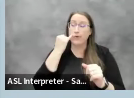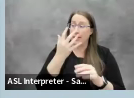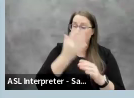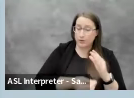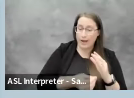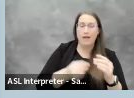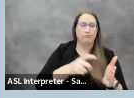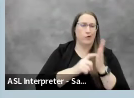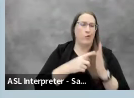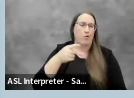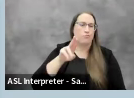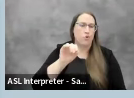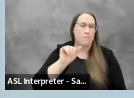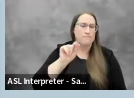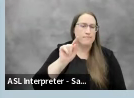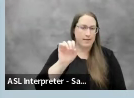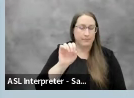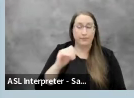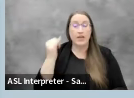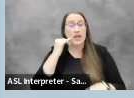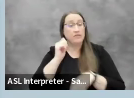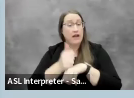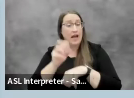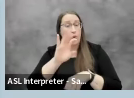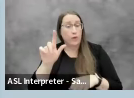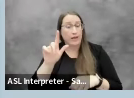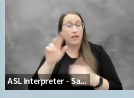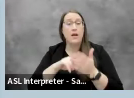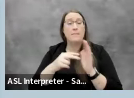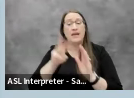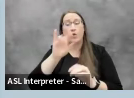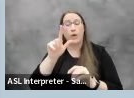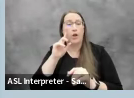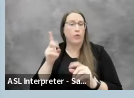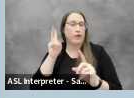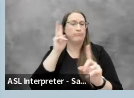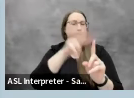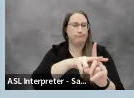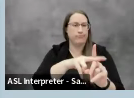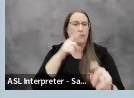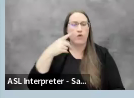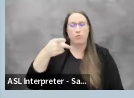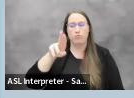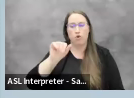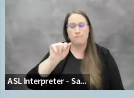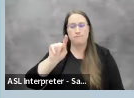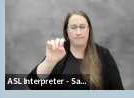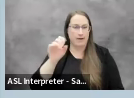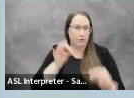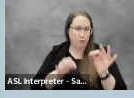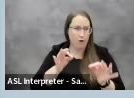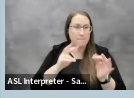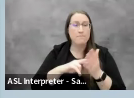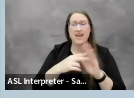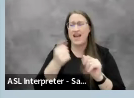required. And if they had a will, that will would be filed with the probate court. Anyone could look up that will and see where your assets are going